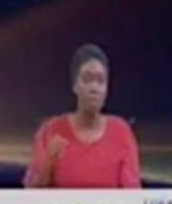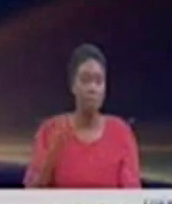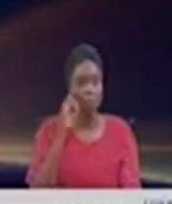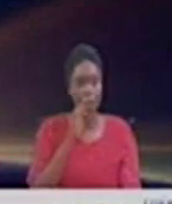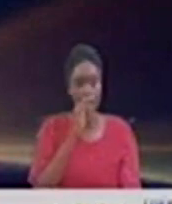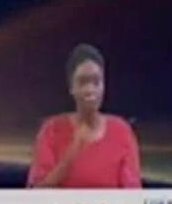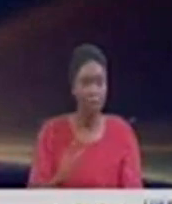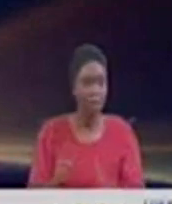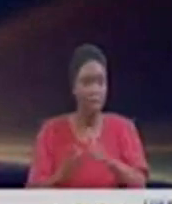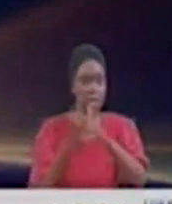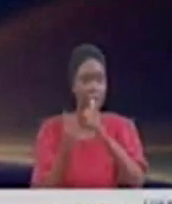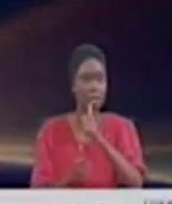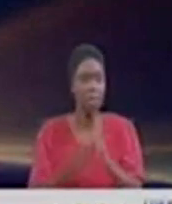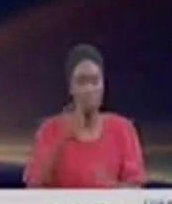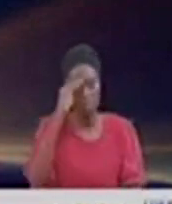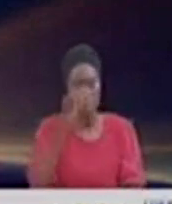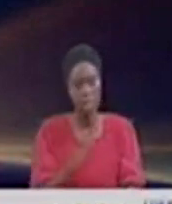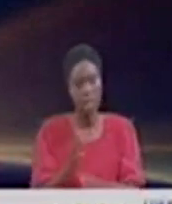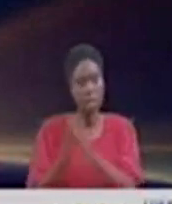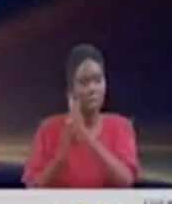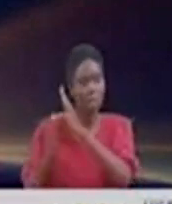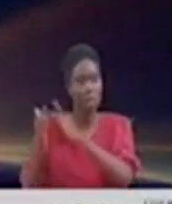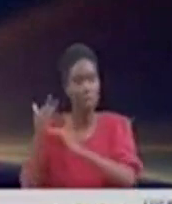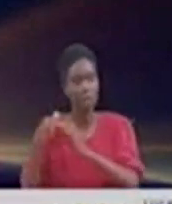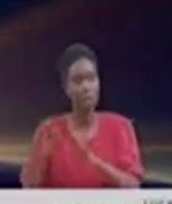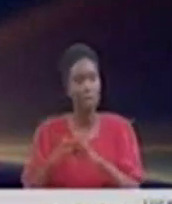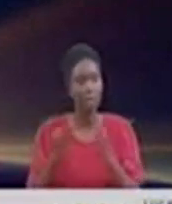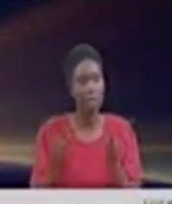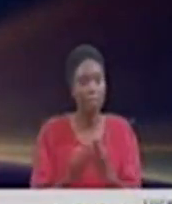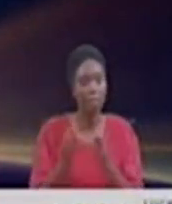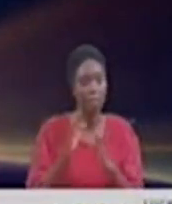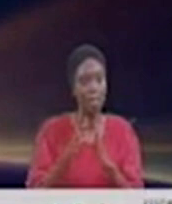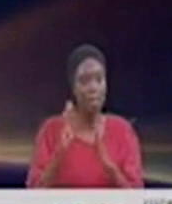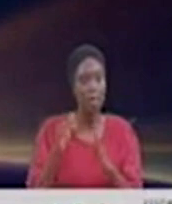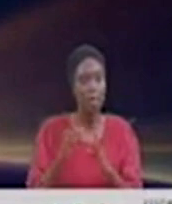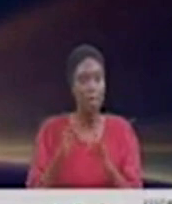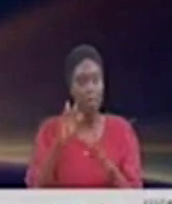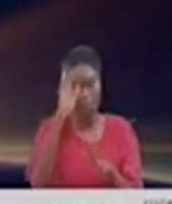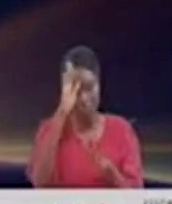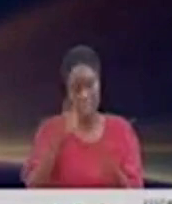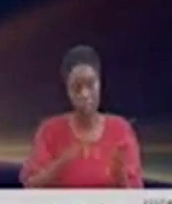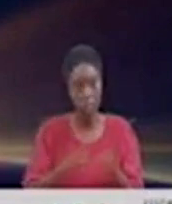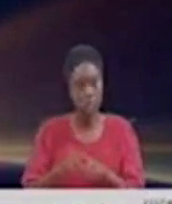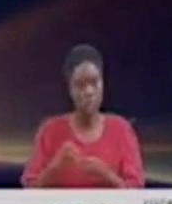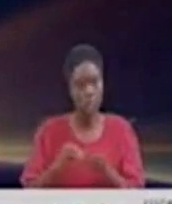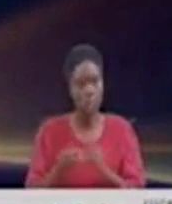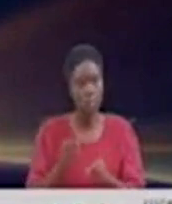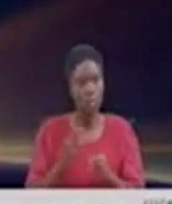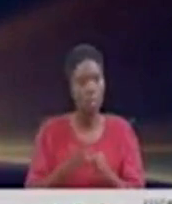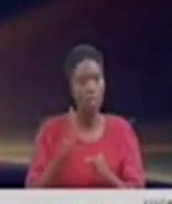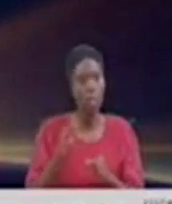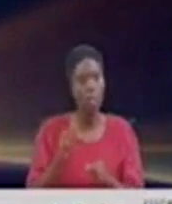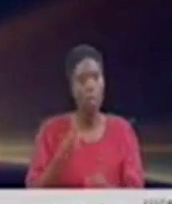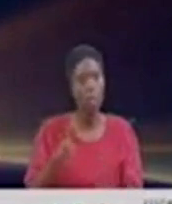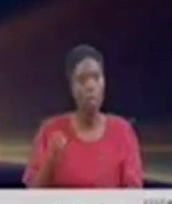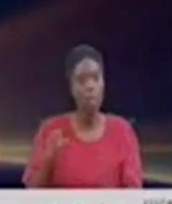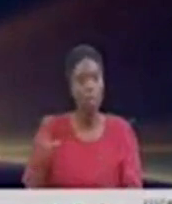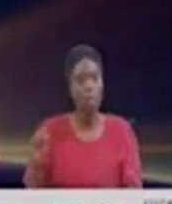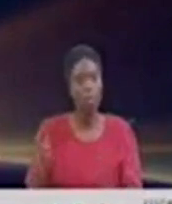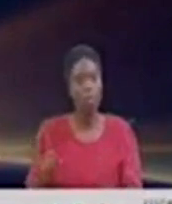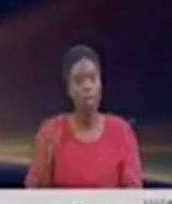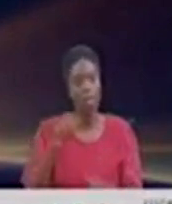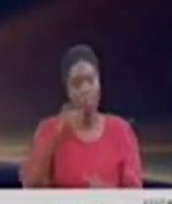son, by their generations, after their families, by the house of their fathers, according to the number of the names, by their